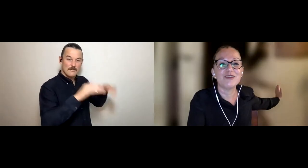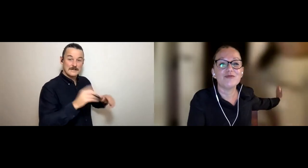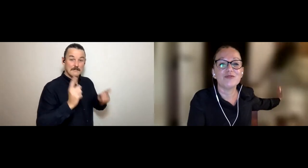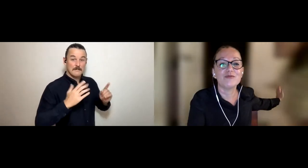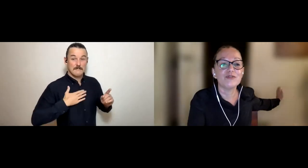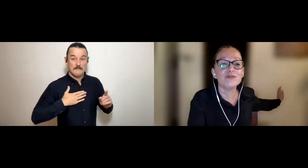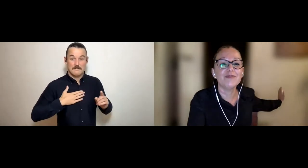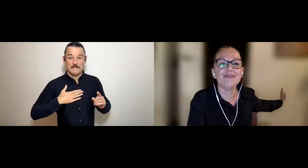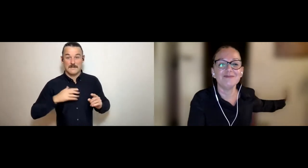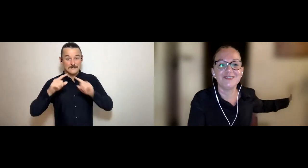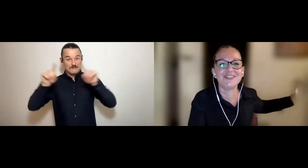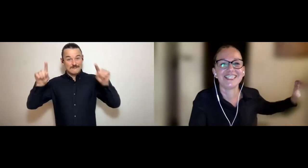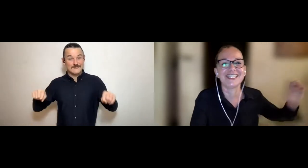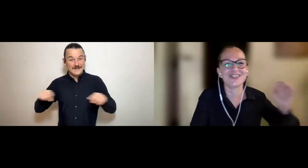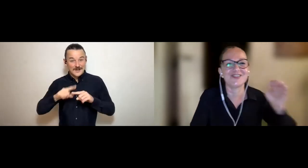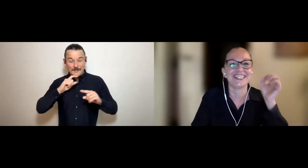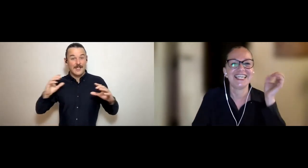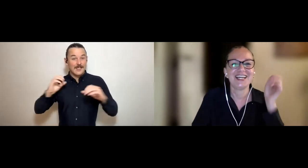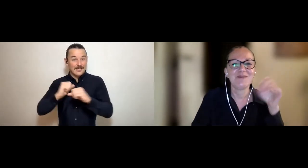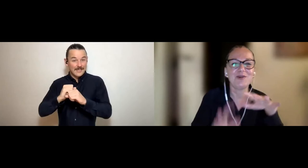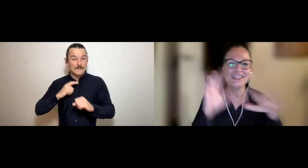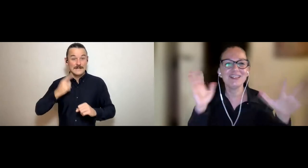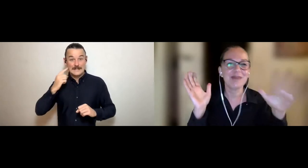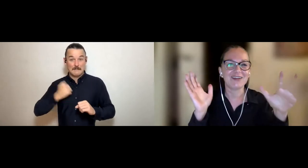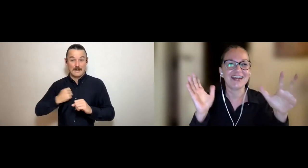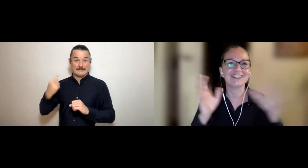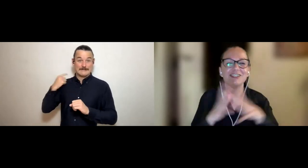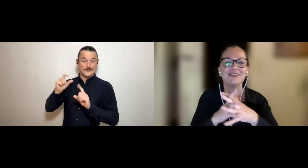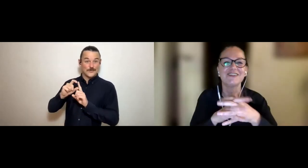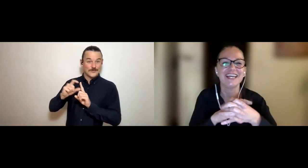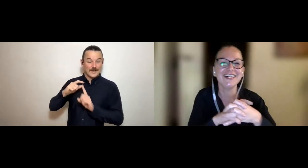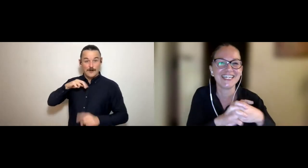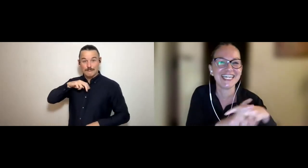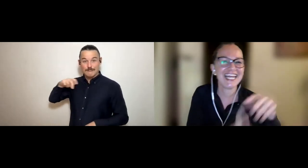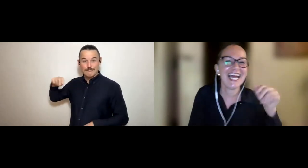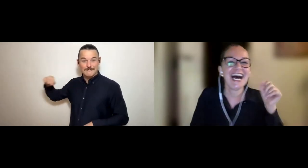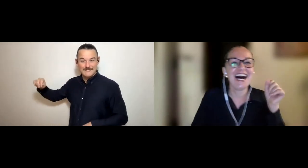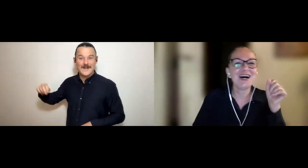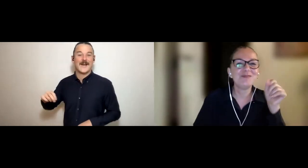walking through the room. Oh, you just saw a body in the background. She's gone now.